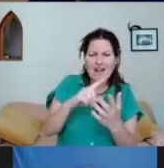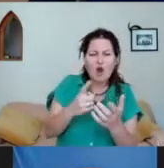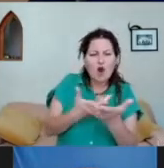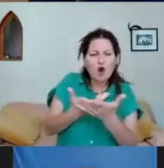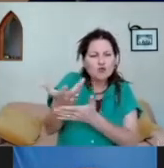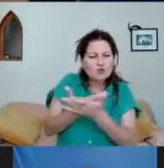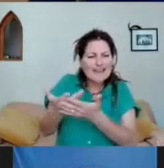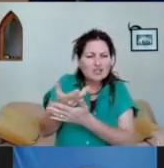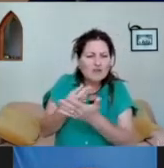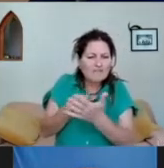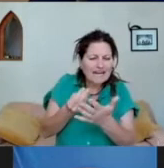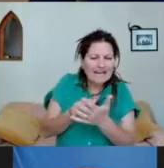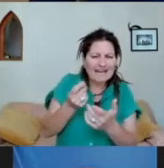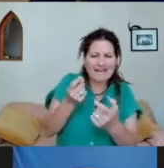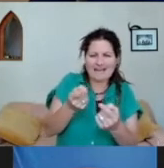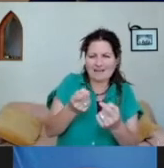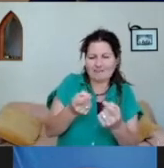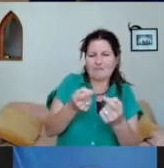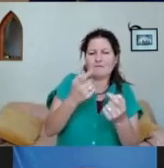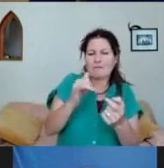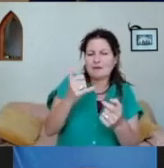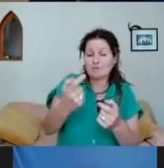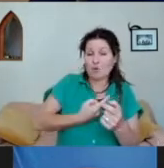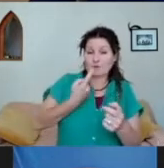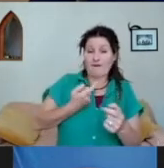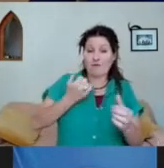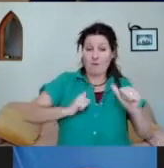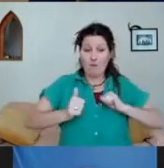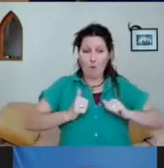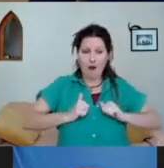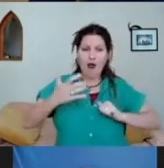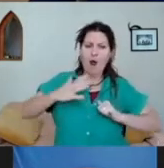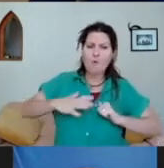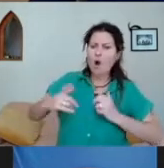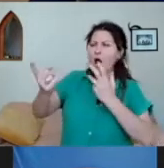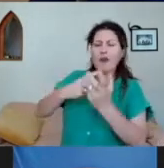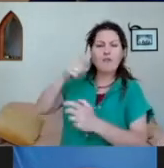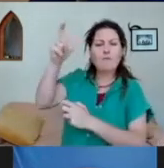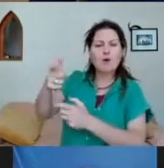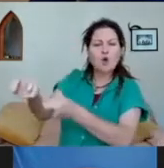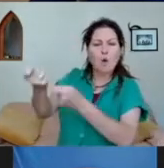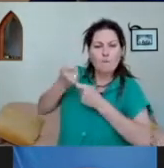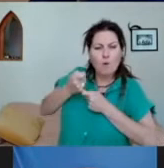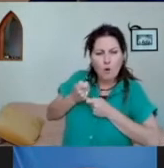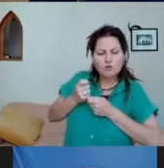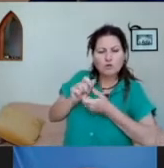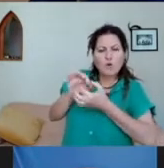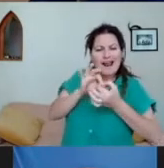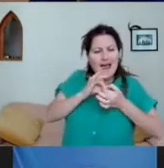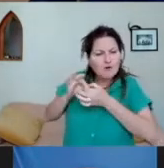as a solo performer, having someone to bring on board to collaborate with you in the process. I think